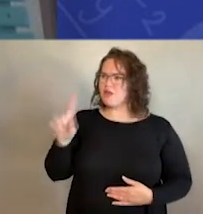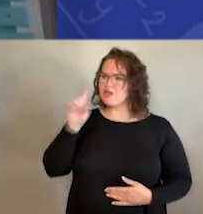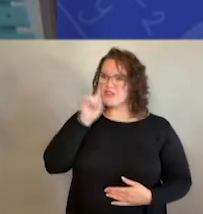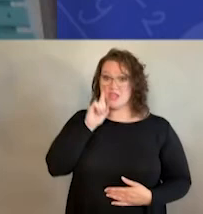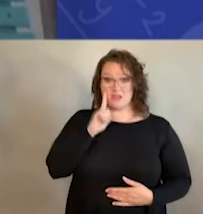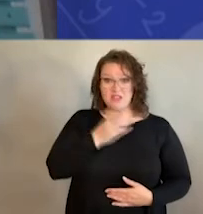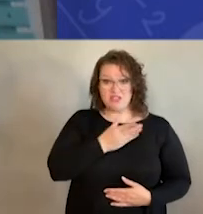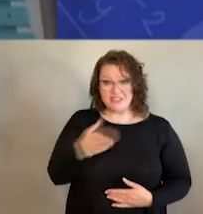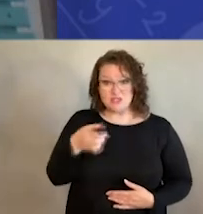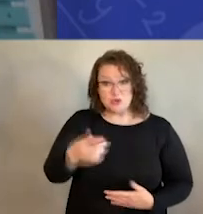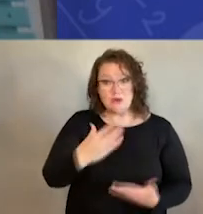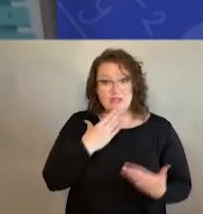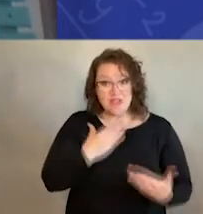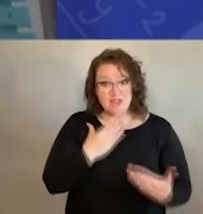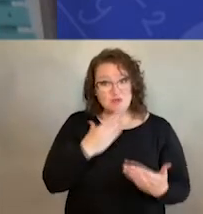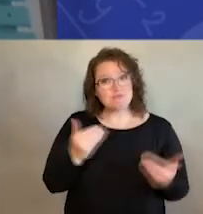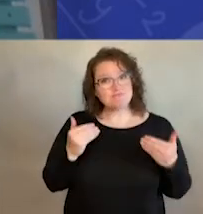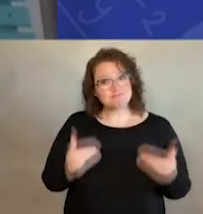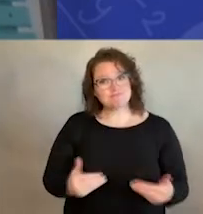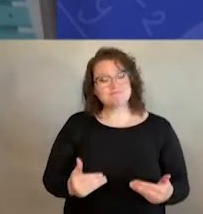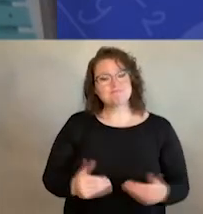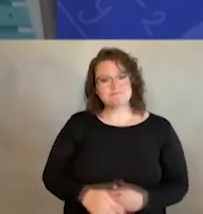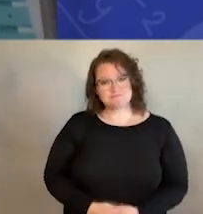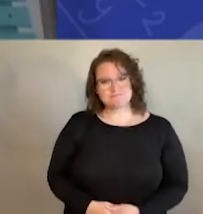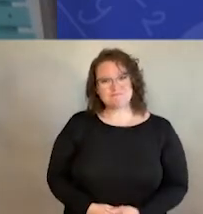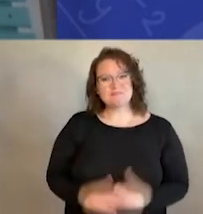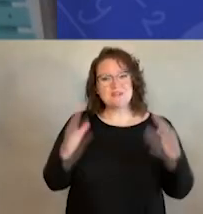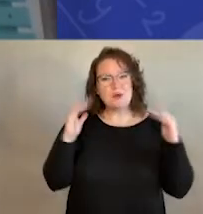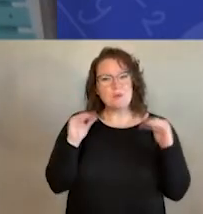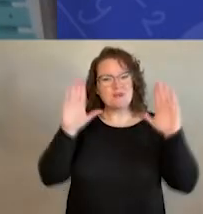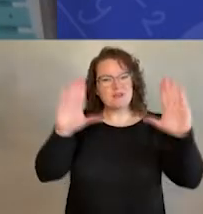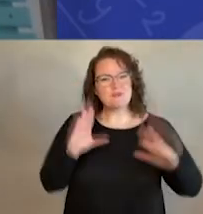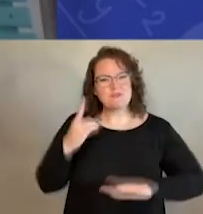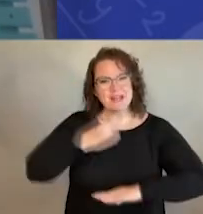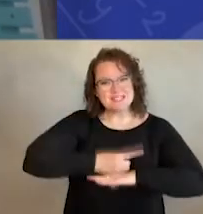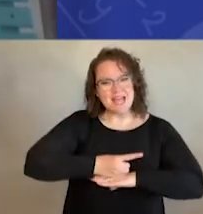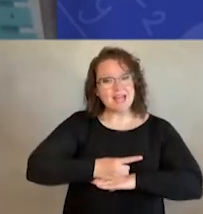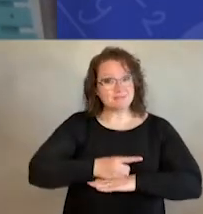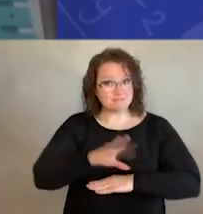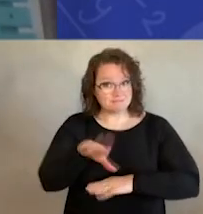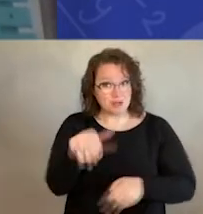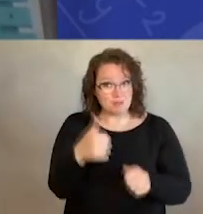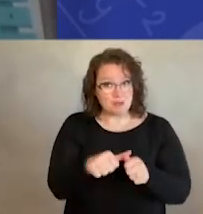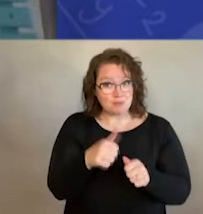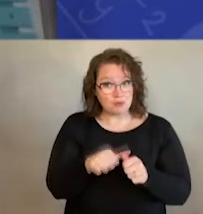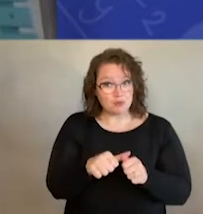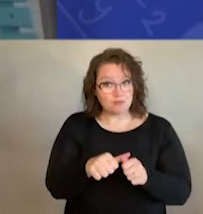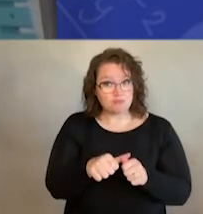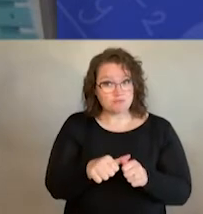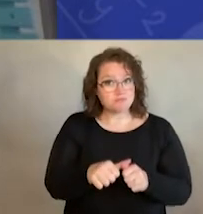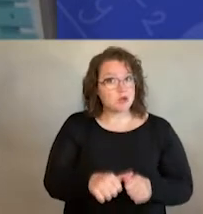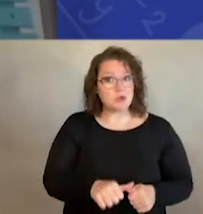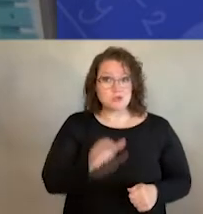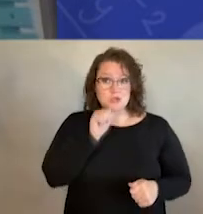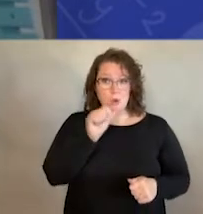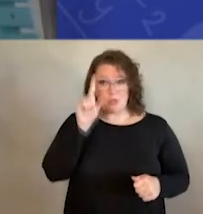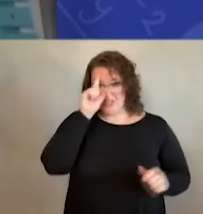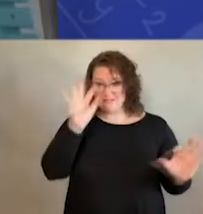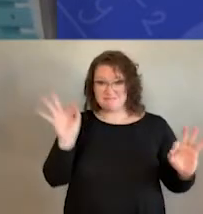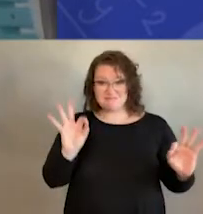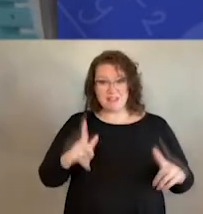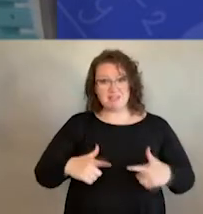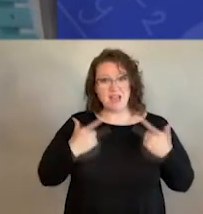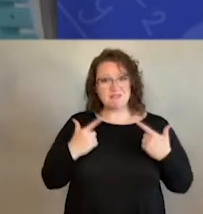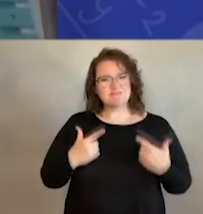have, and take a little time to be thankful. I hope you have a great day, and don't forget, don't take things